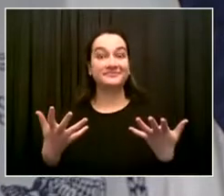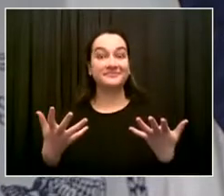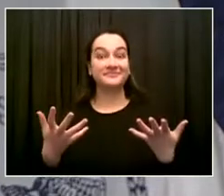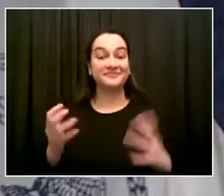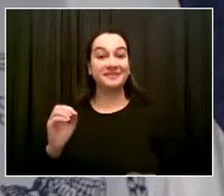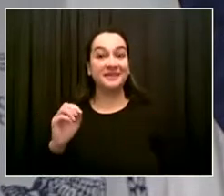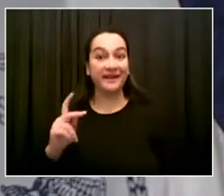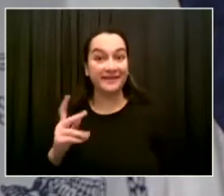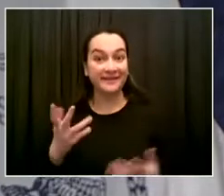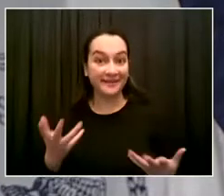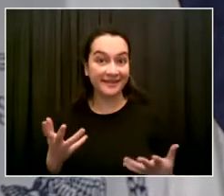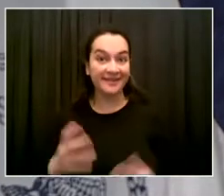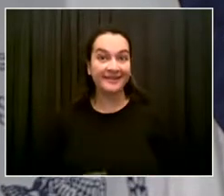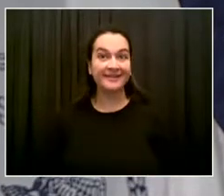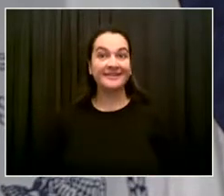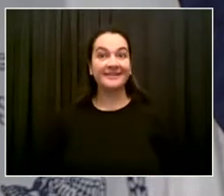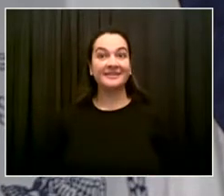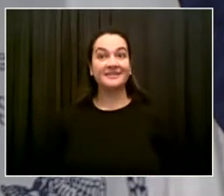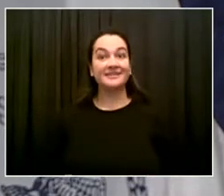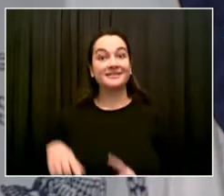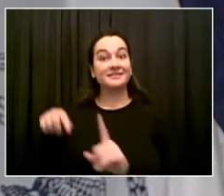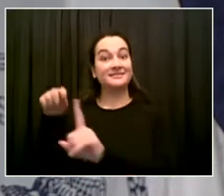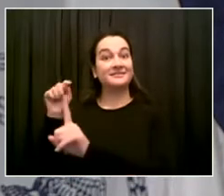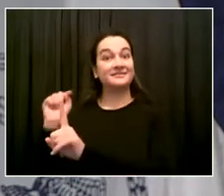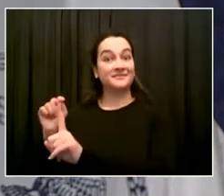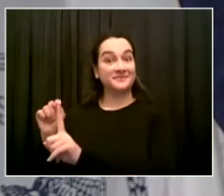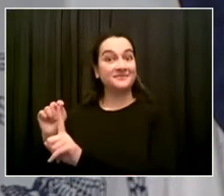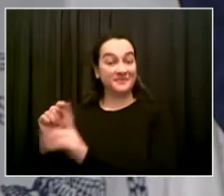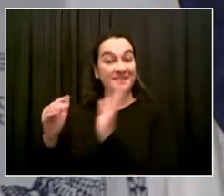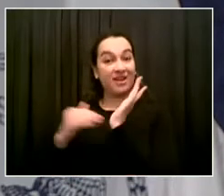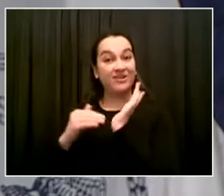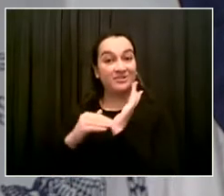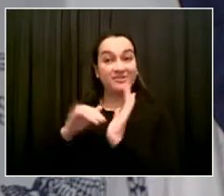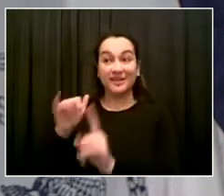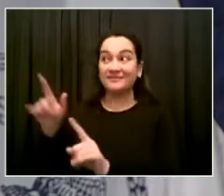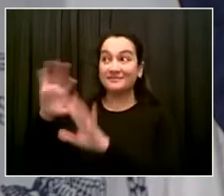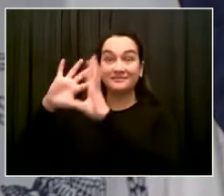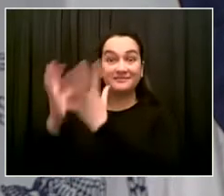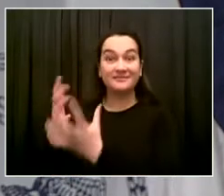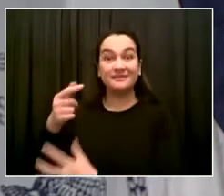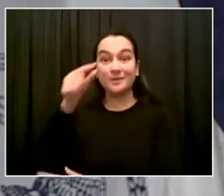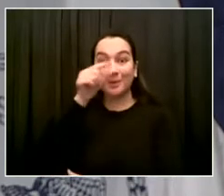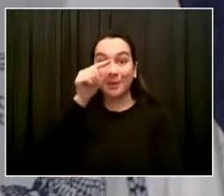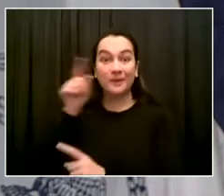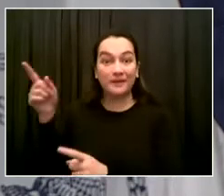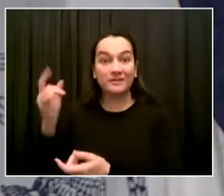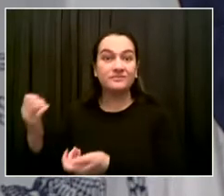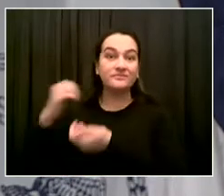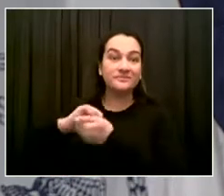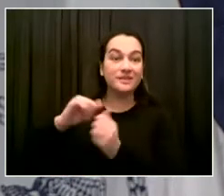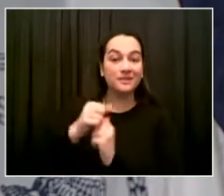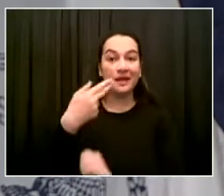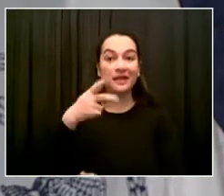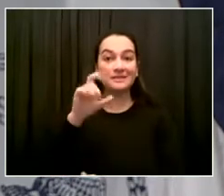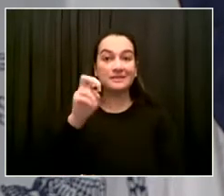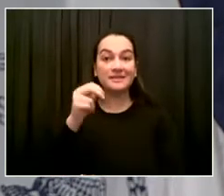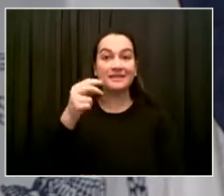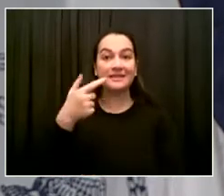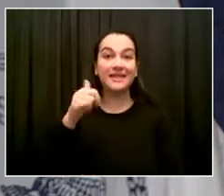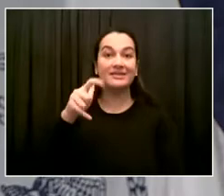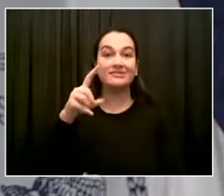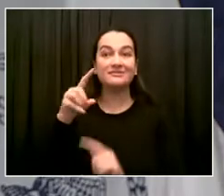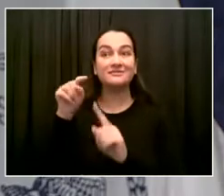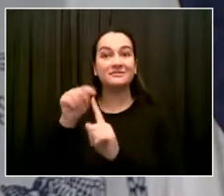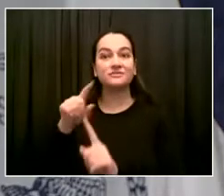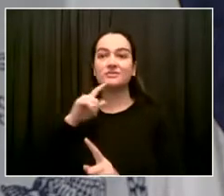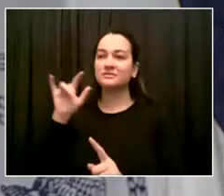recovery process than the vaccination effort. But we think about a recovery for all of us in so many ways. We think about what it